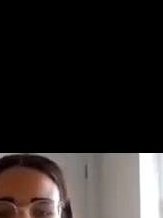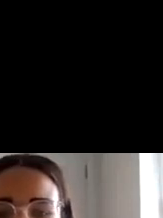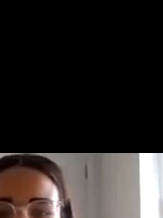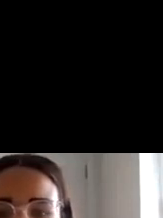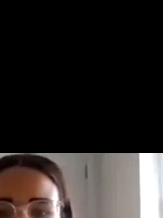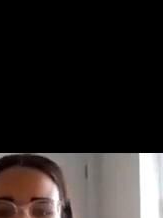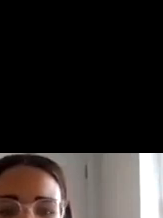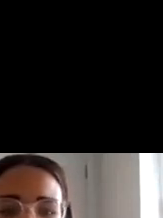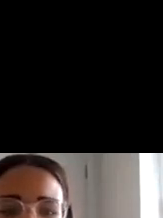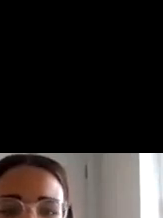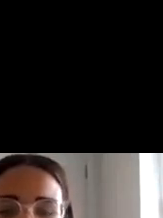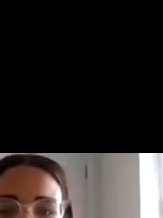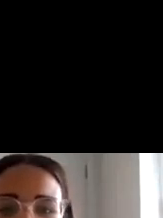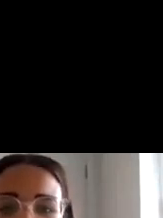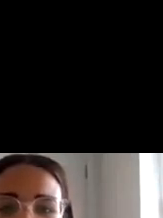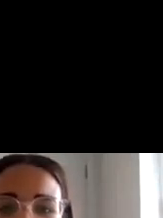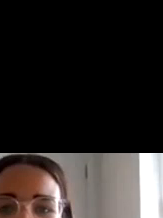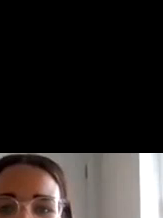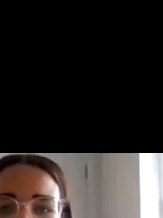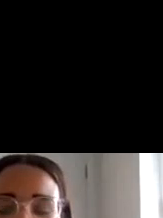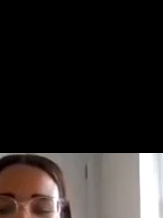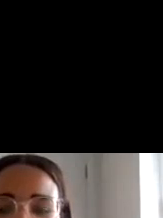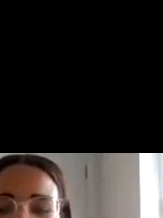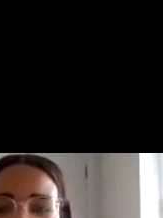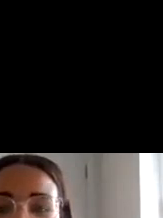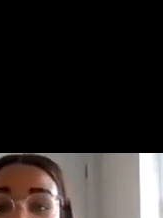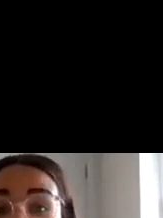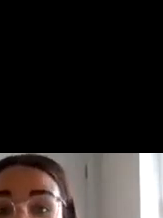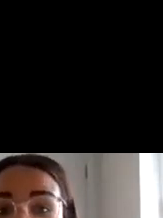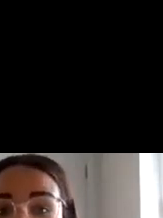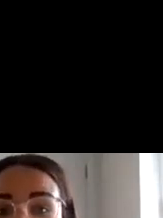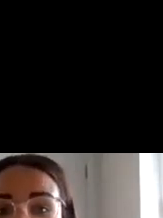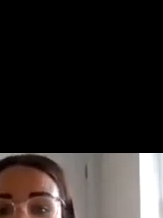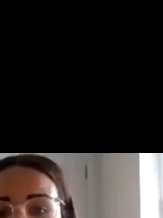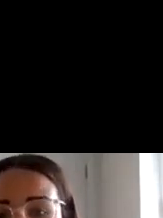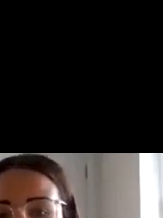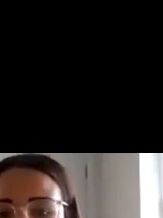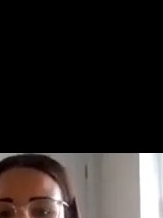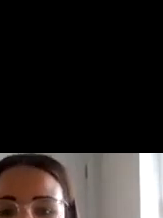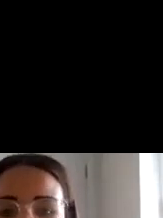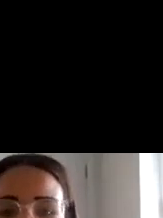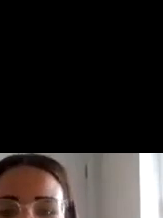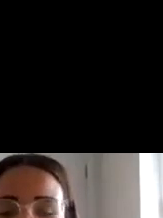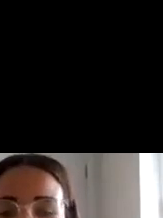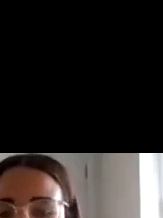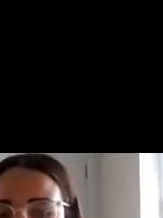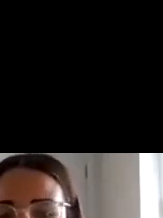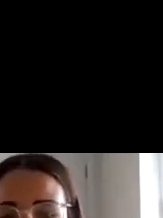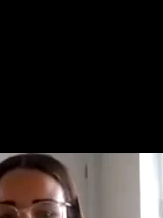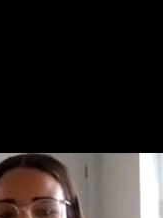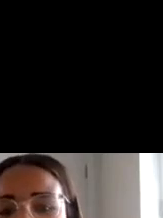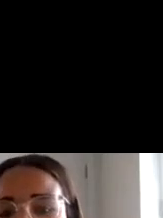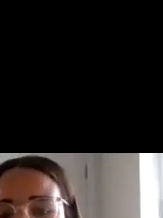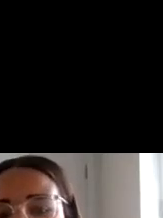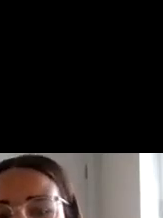So just on to our next slide. So I've already told you a little bit about myself, but I'm a speech